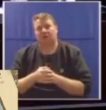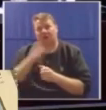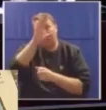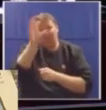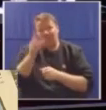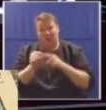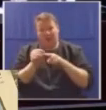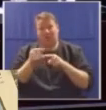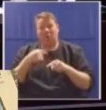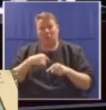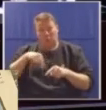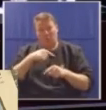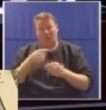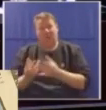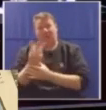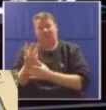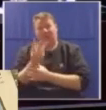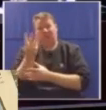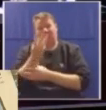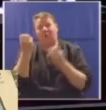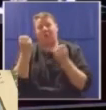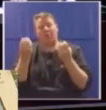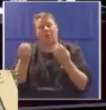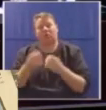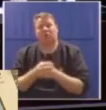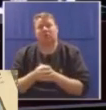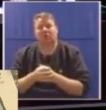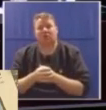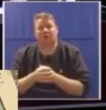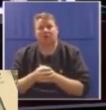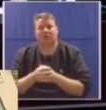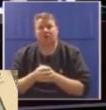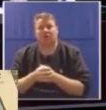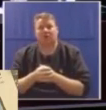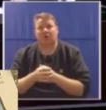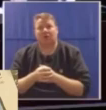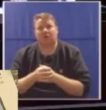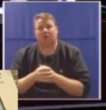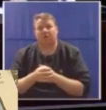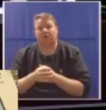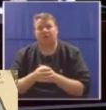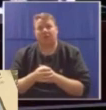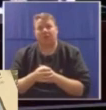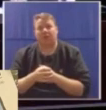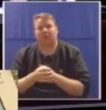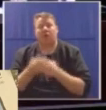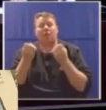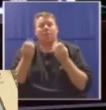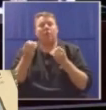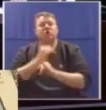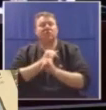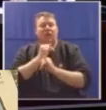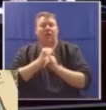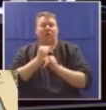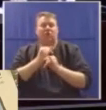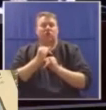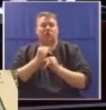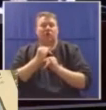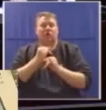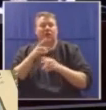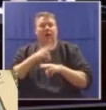continent. We are obviously the biggest and the most industrialized nation, but